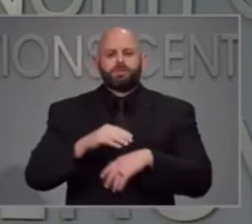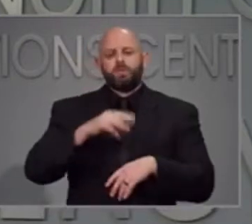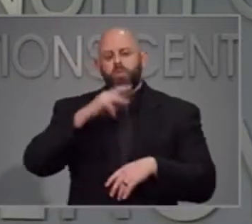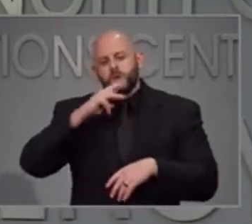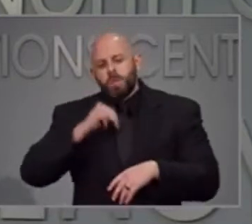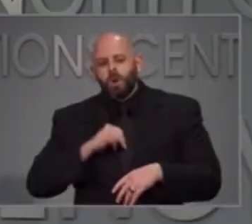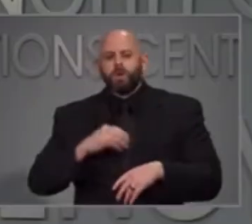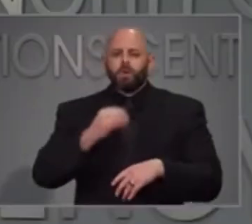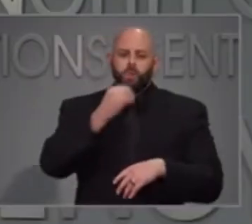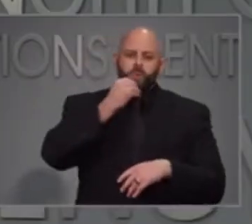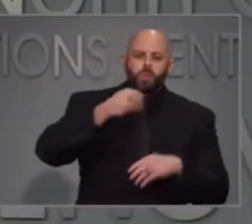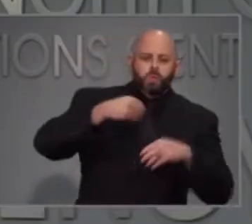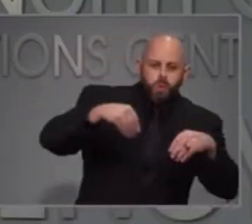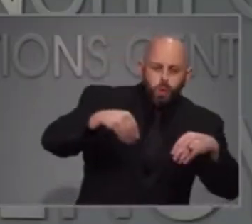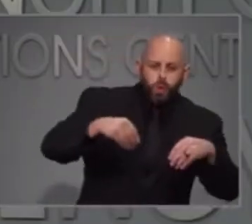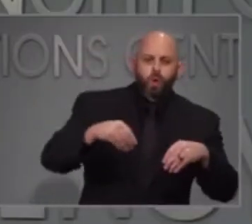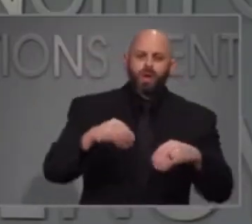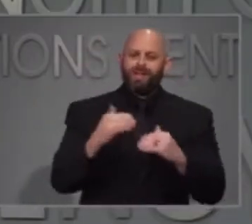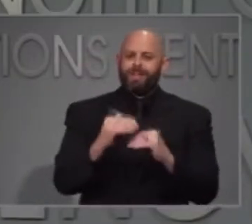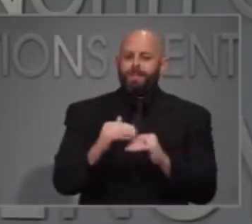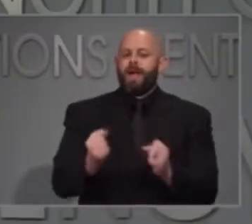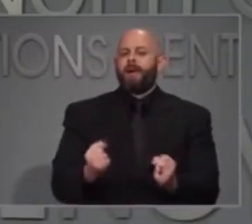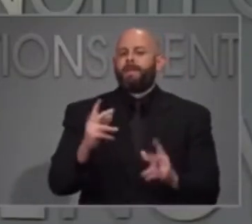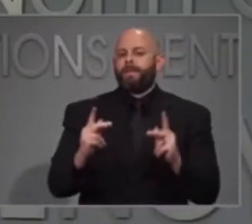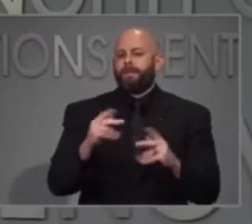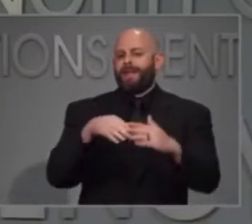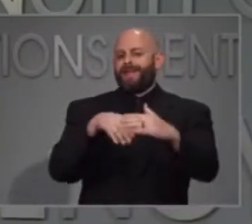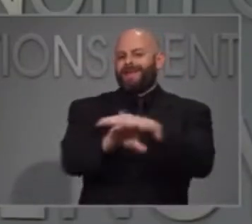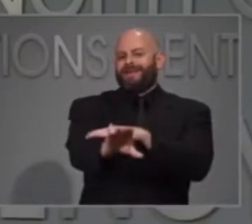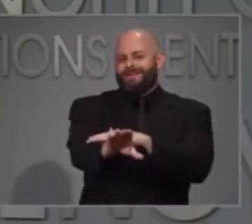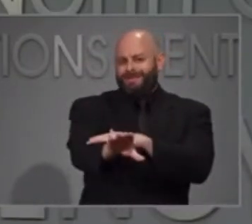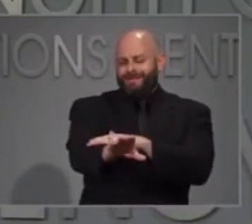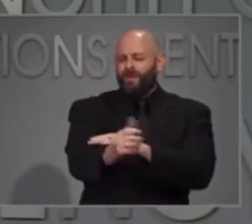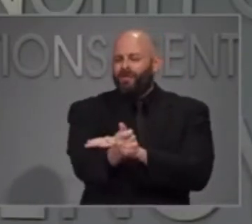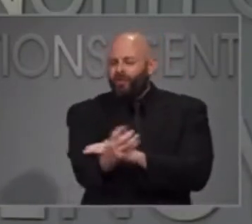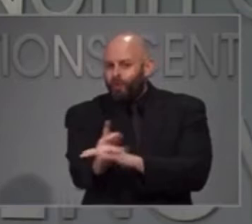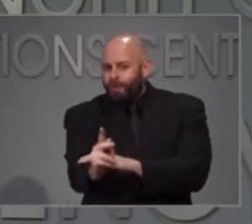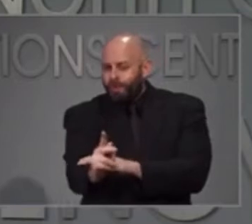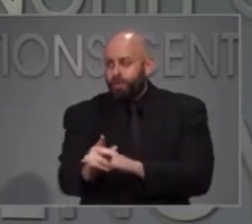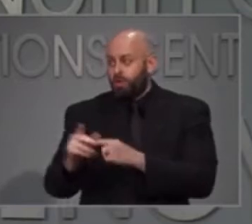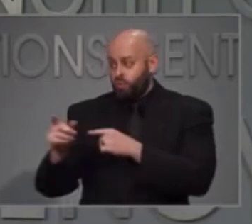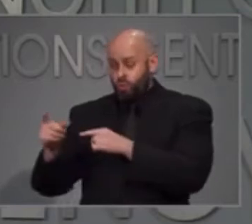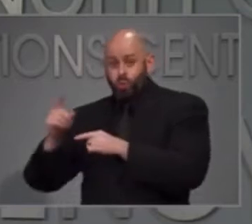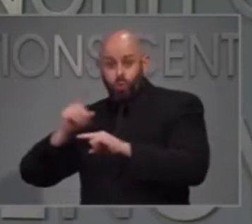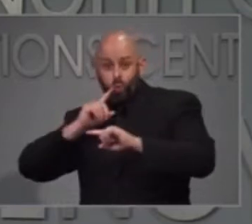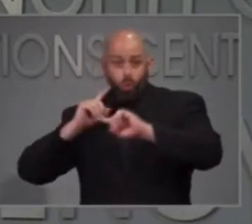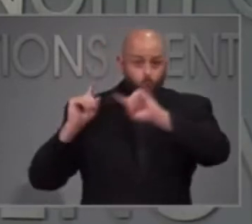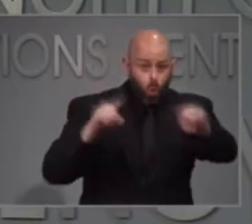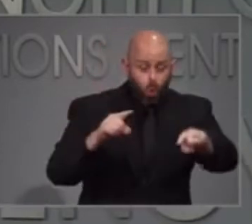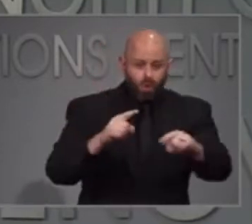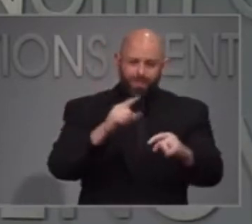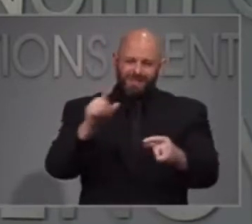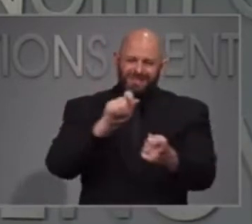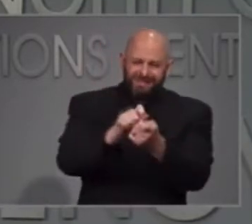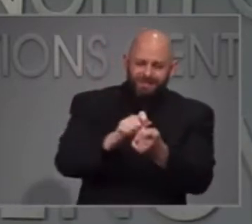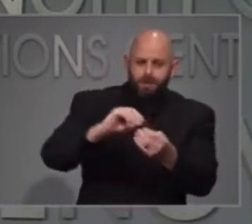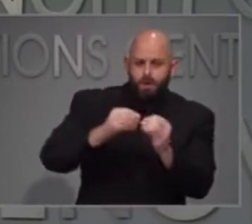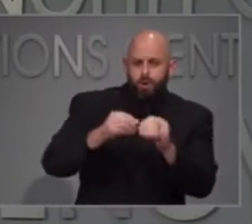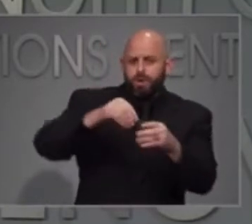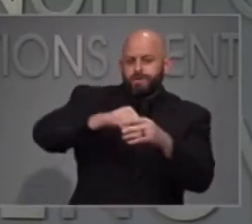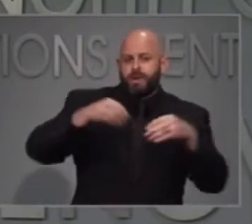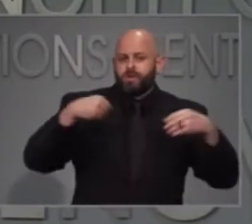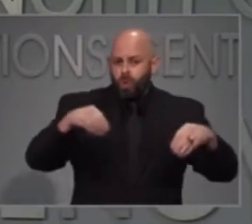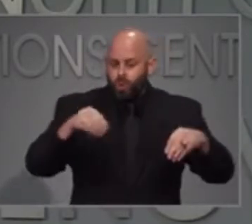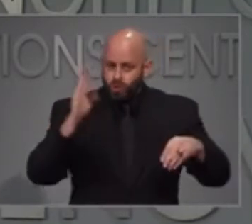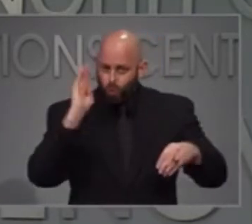wondering, are you all considering a new state order that would limit shoppers inside stores, encourage more social distancing at these essential stores that do